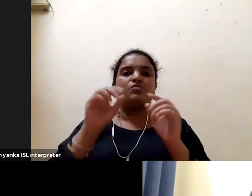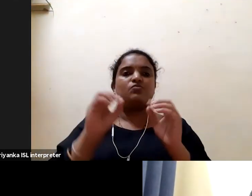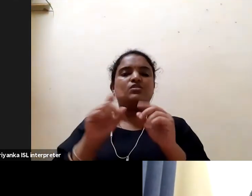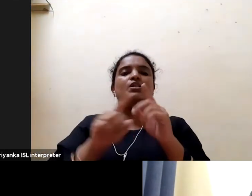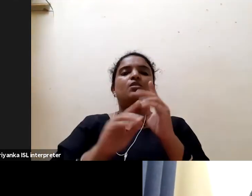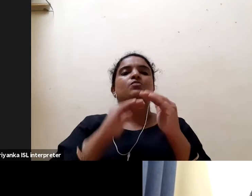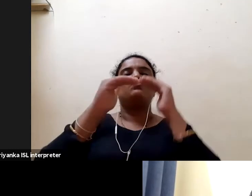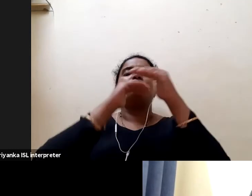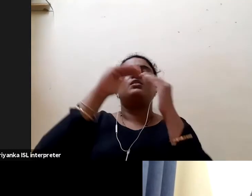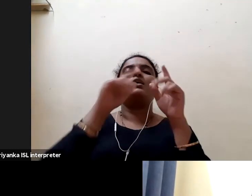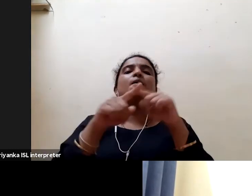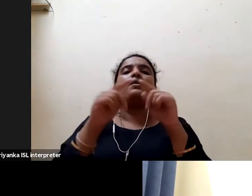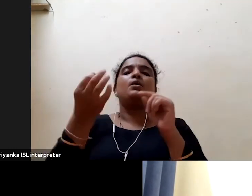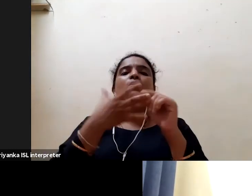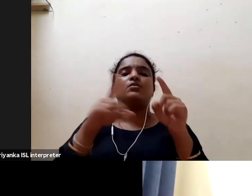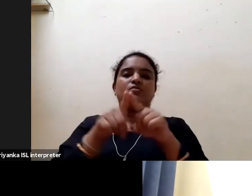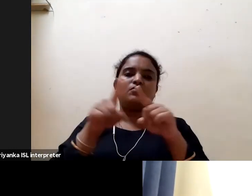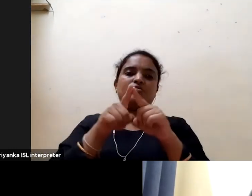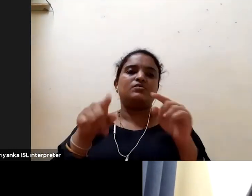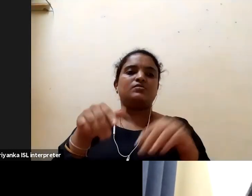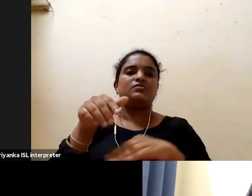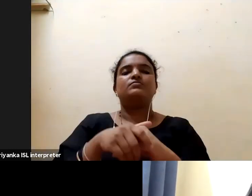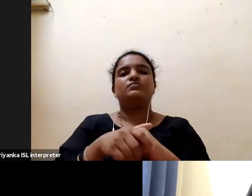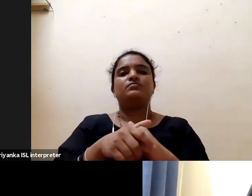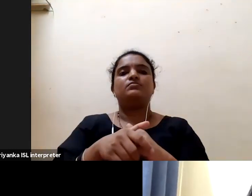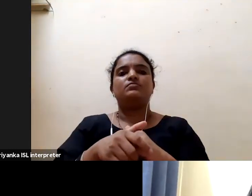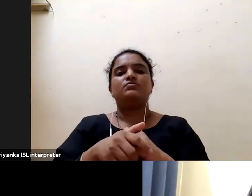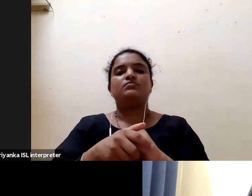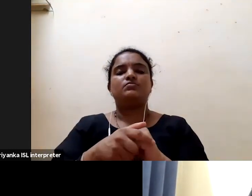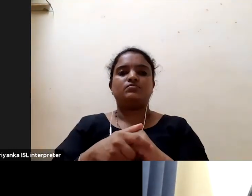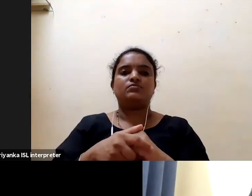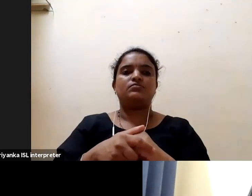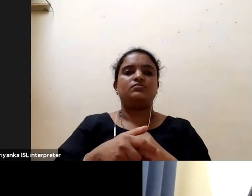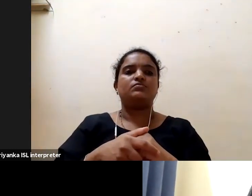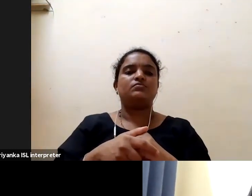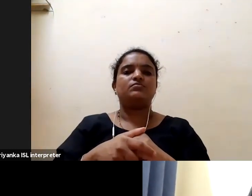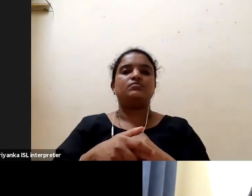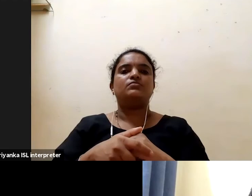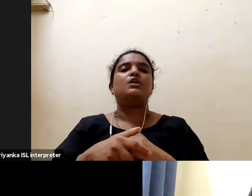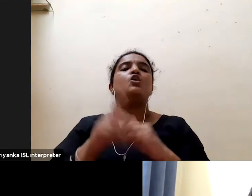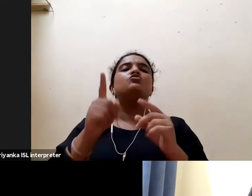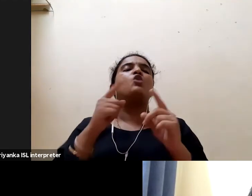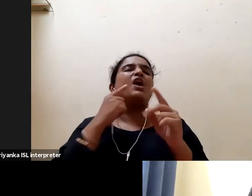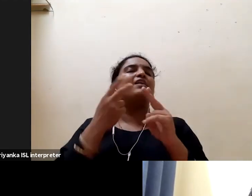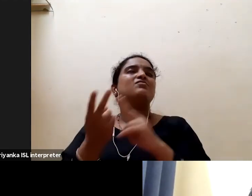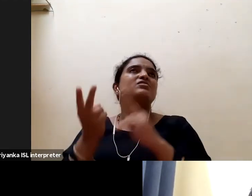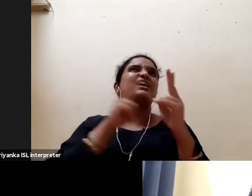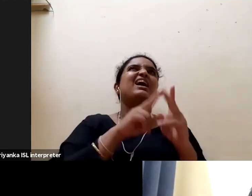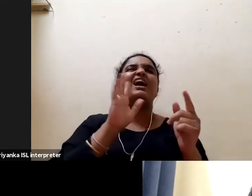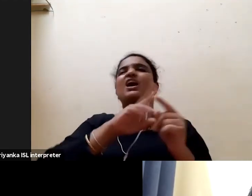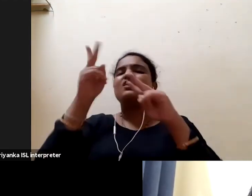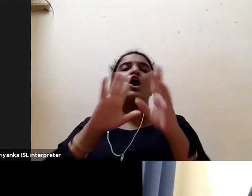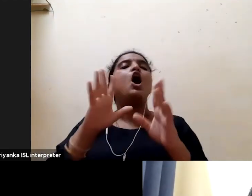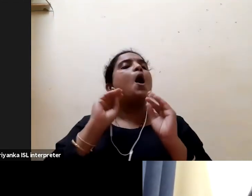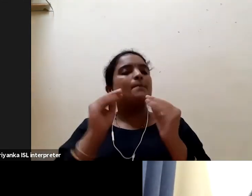a better and a robust platform for it. So choose the good one from the beginning, so you don't have to migrate. later on, etc.